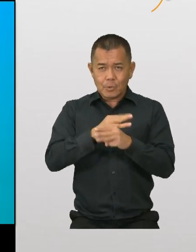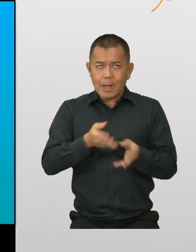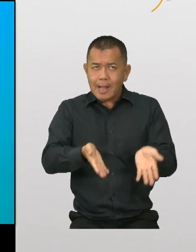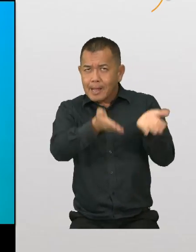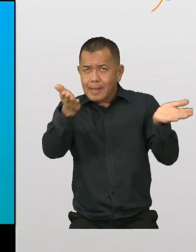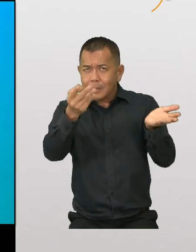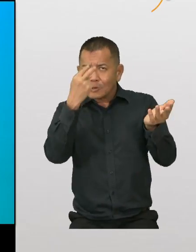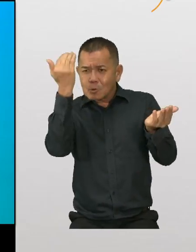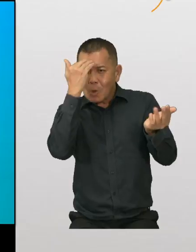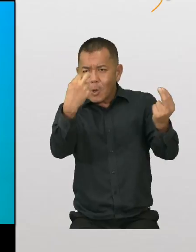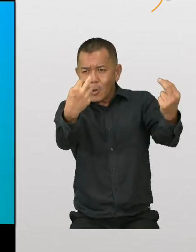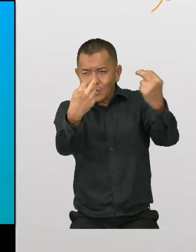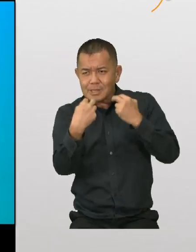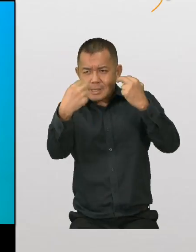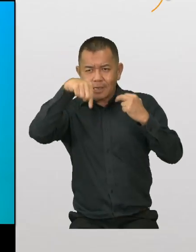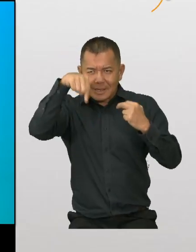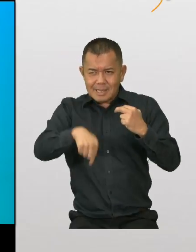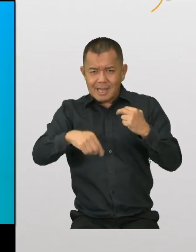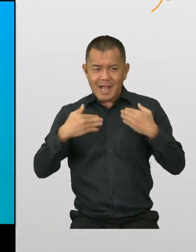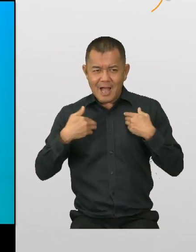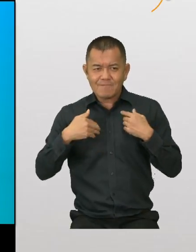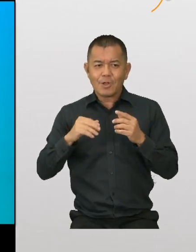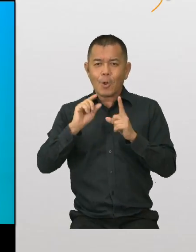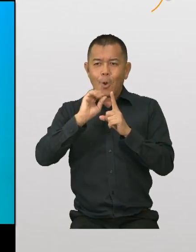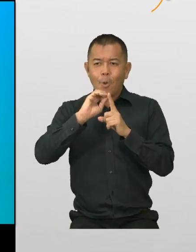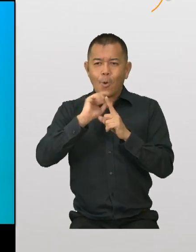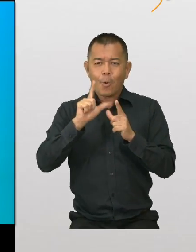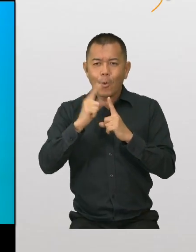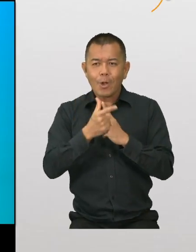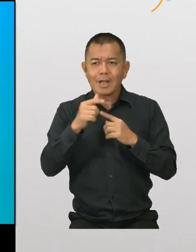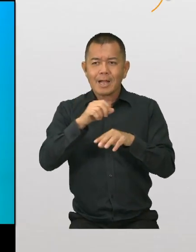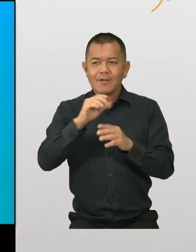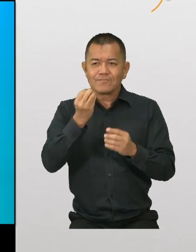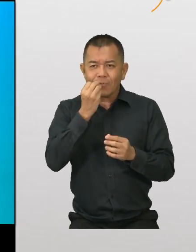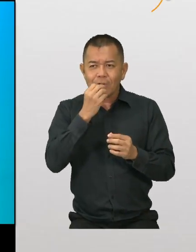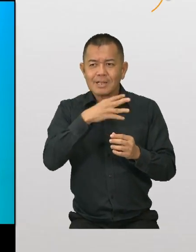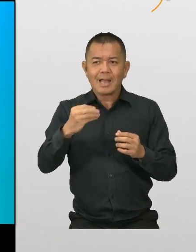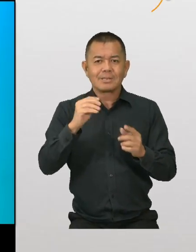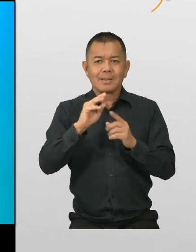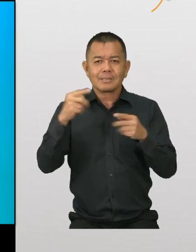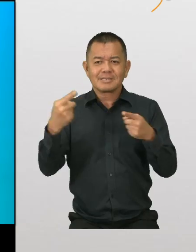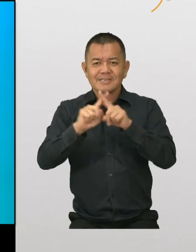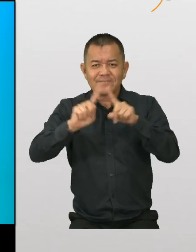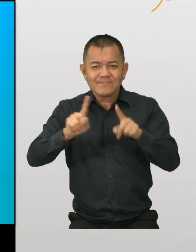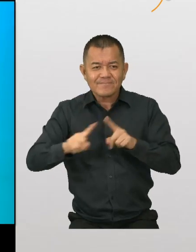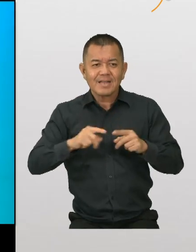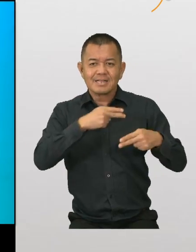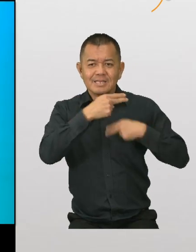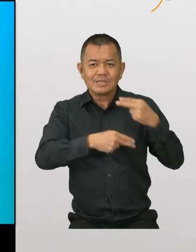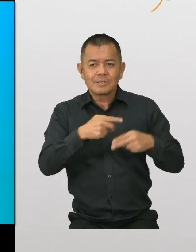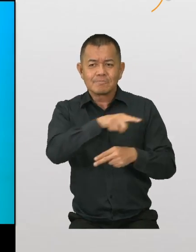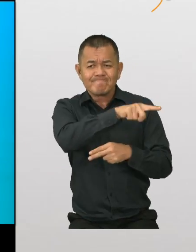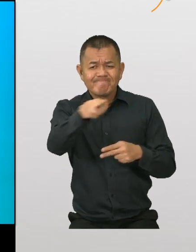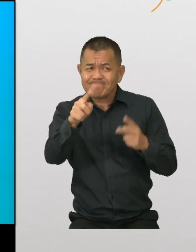very unique multicultural heritage. So I hope that everybody will strongly support this nomination so that